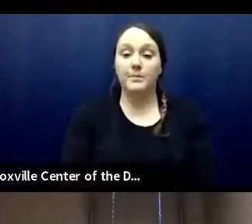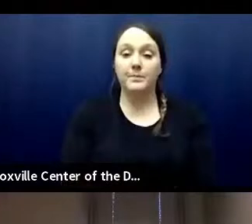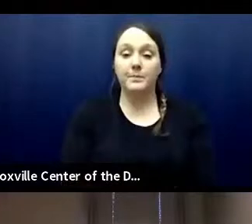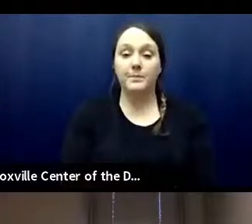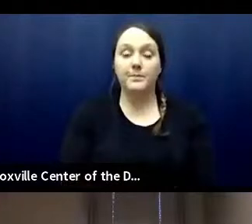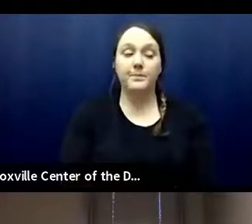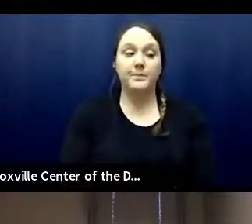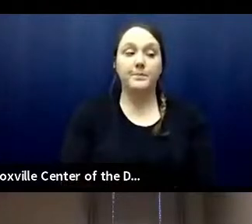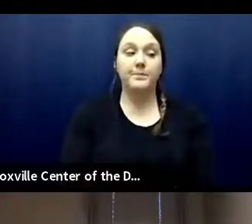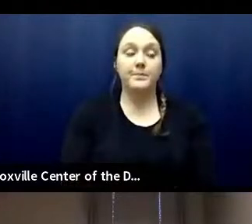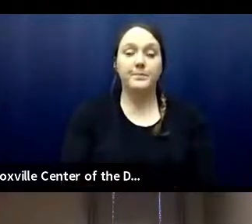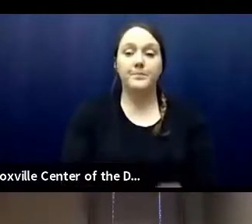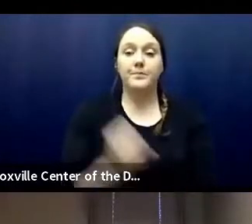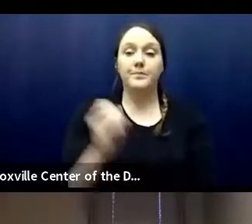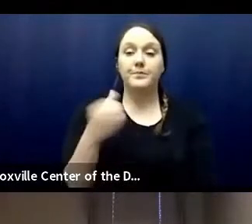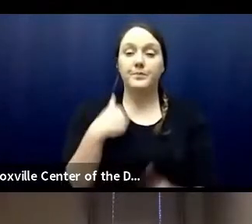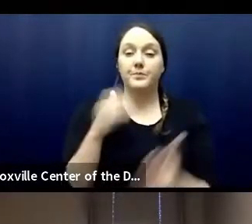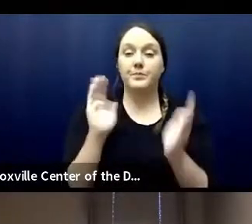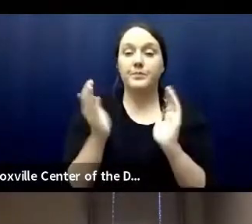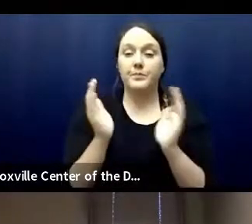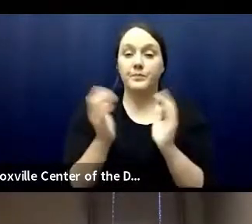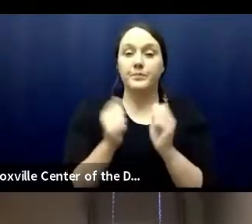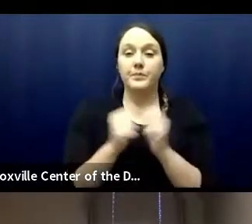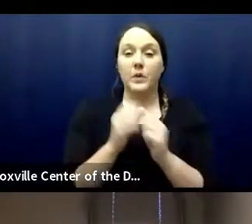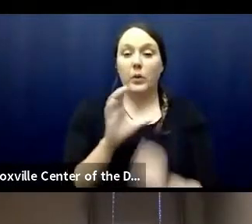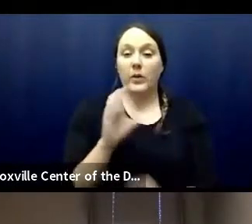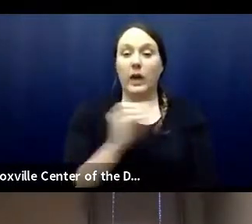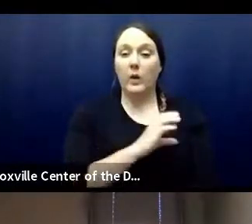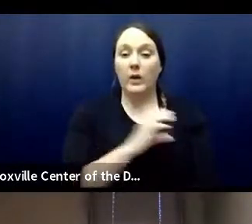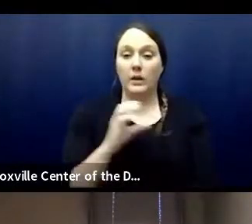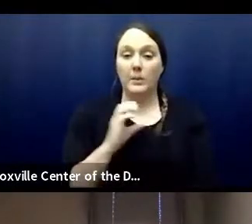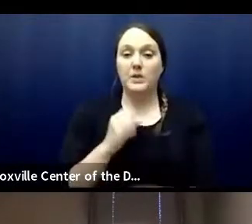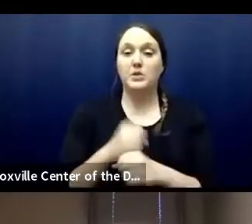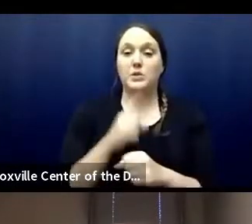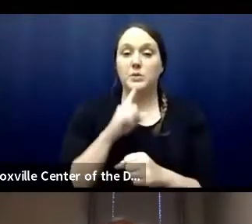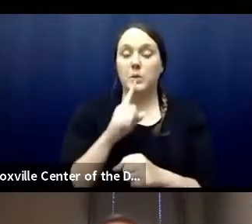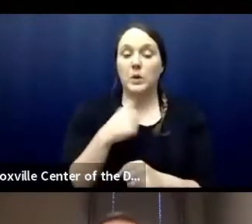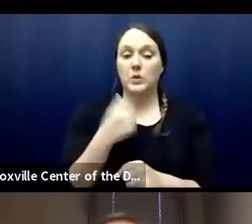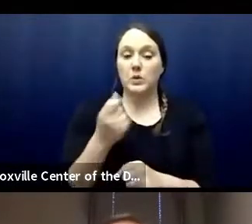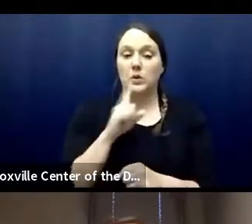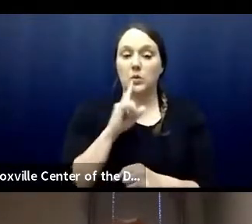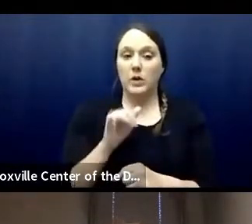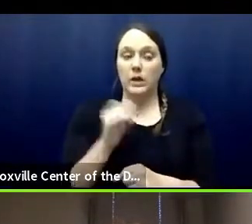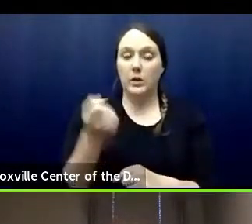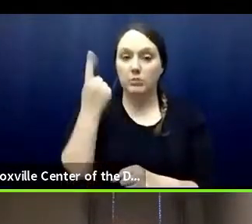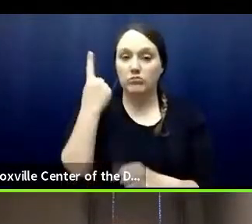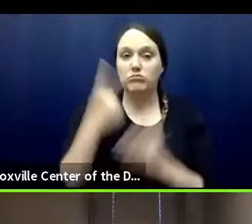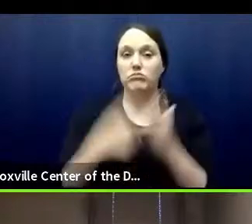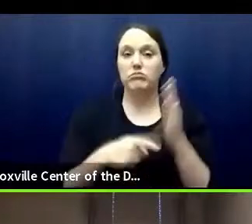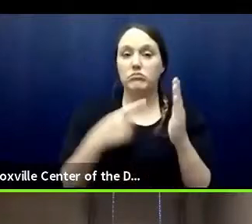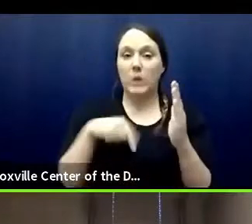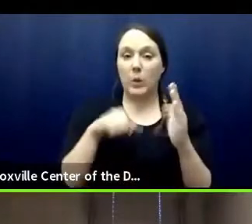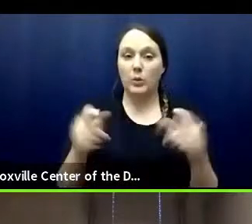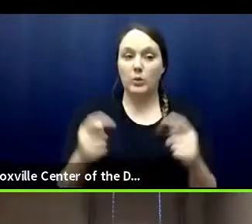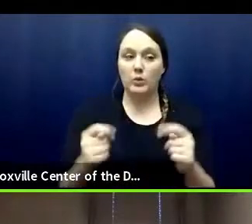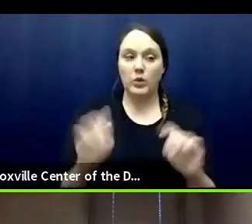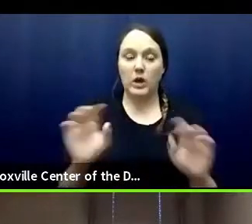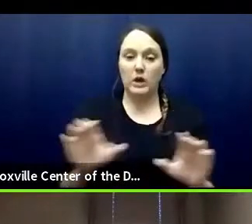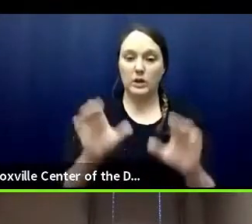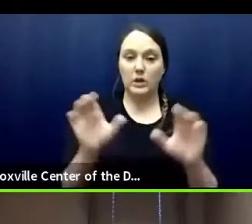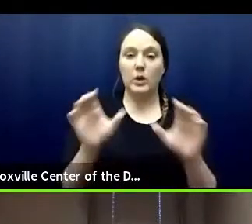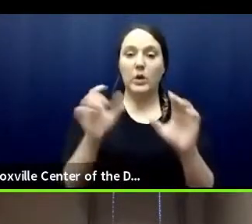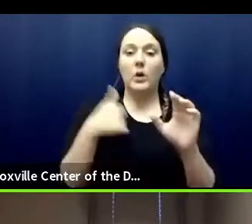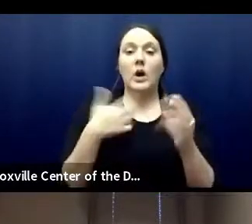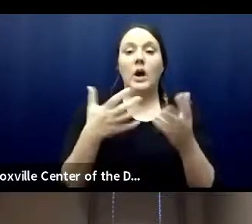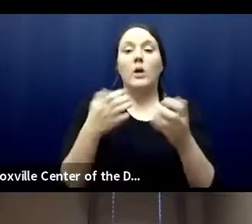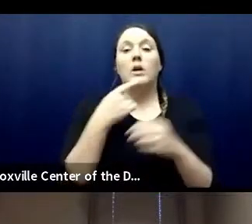Hurd. Well, so I compared it to the county commission just to make sure I really understood what we were trying to achieve here. I want